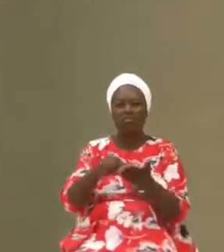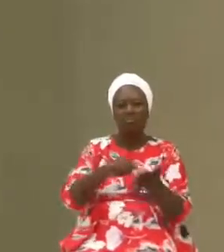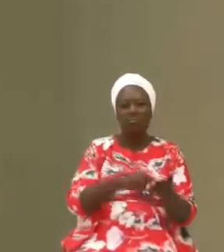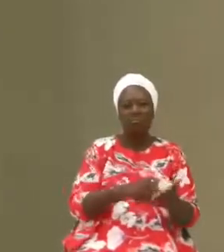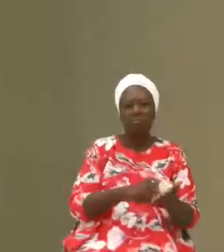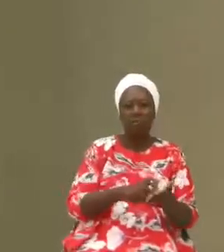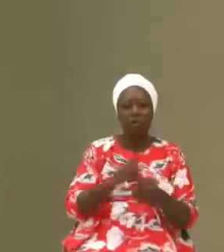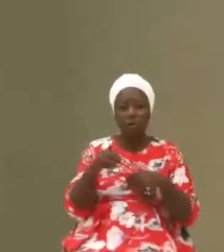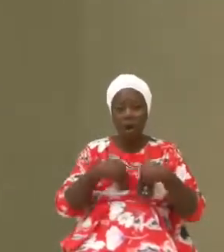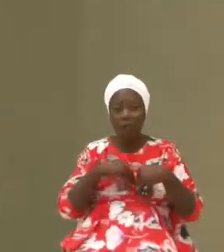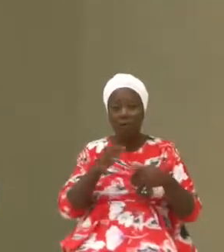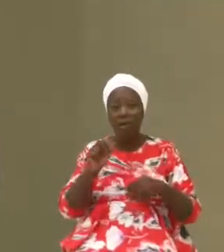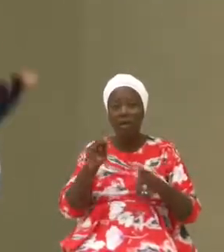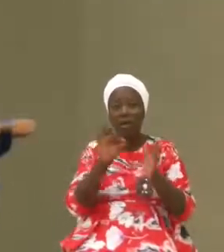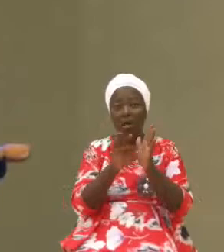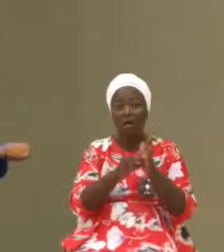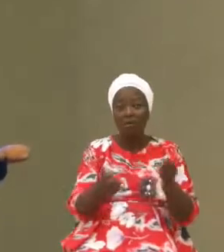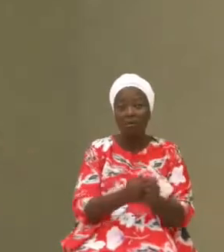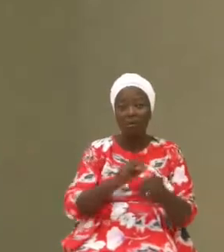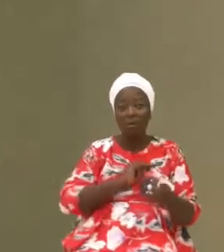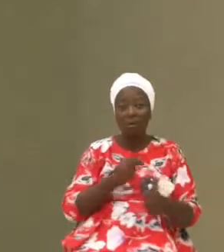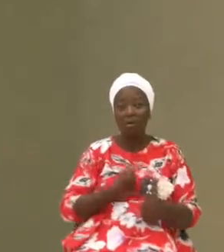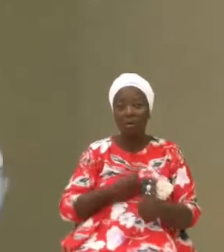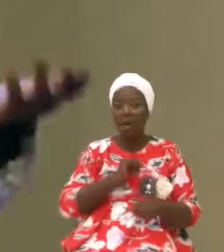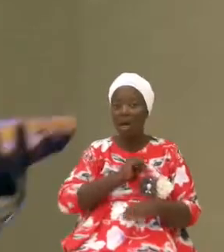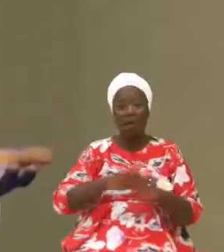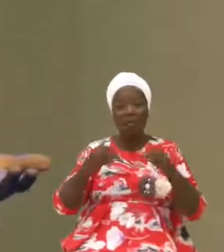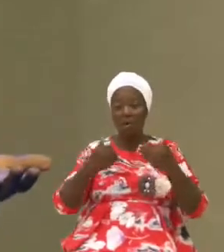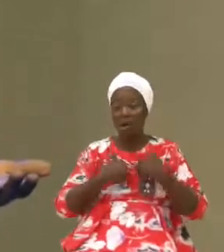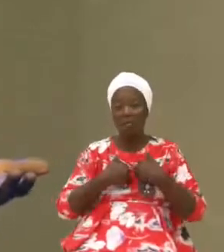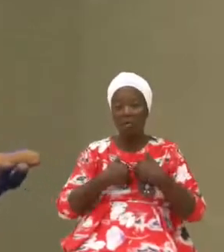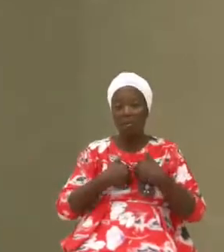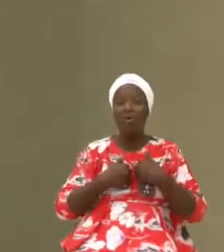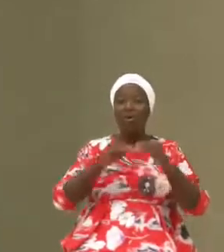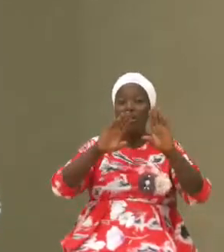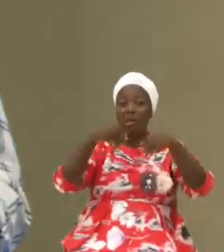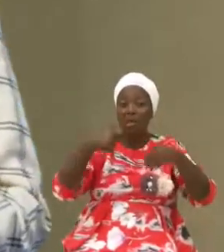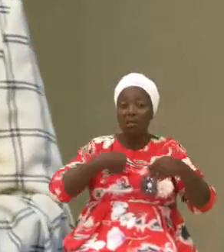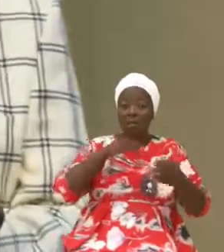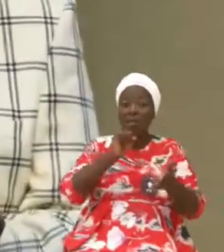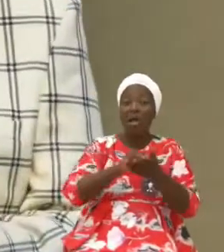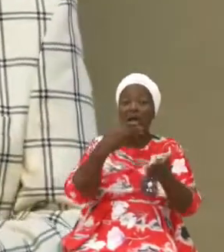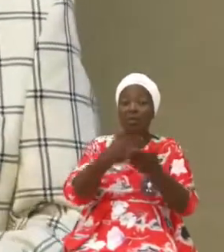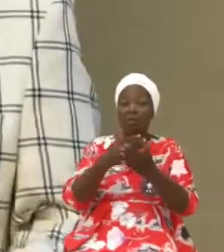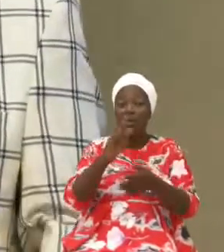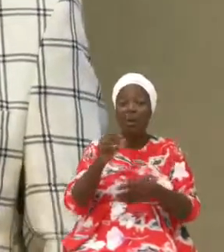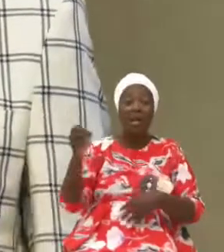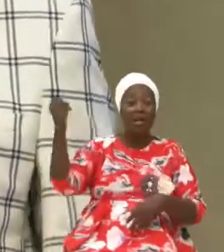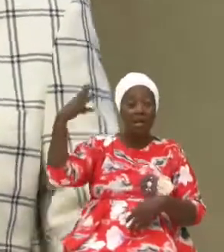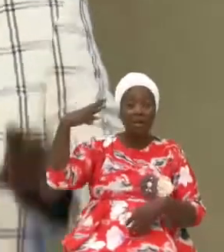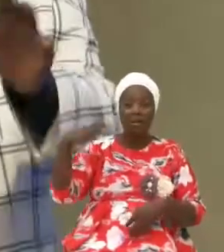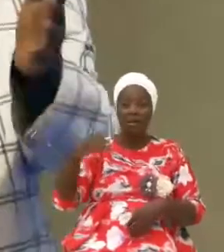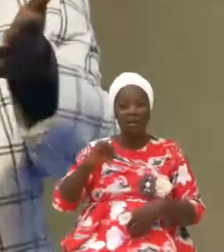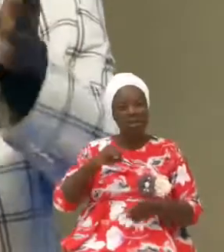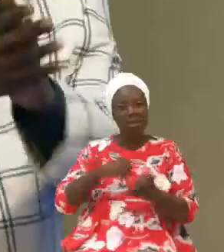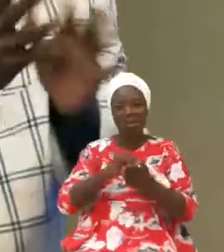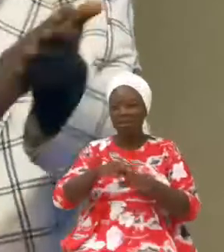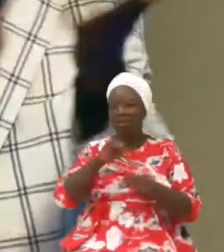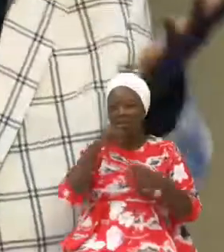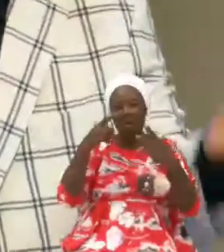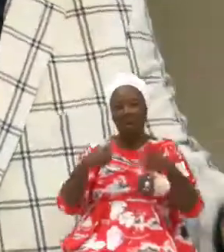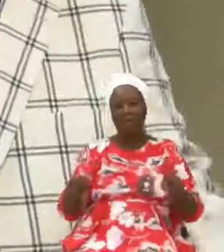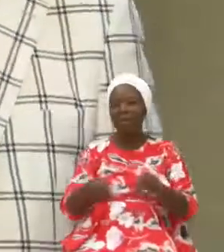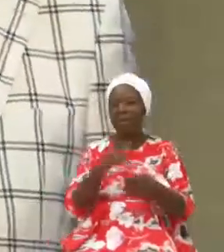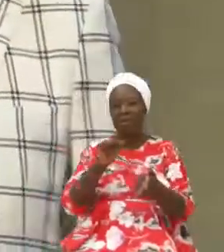thousands. And they say, do you have an account here? No, I don't have an account. Give me the money by grace. They say,